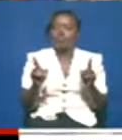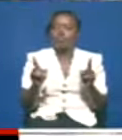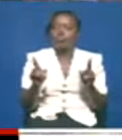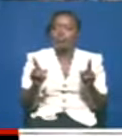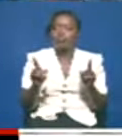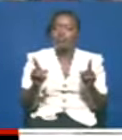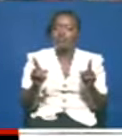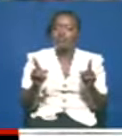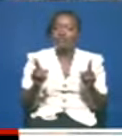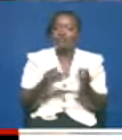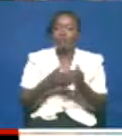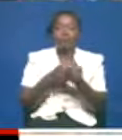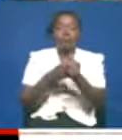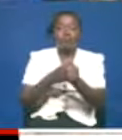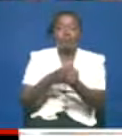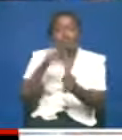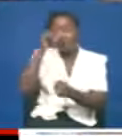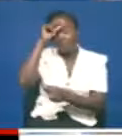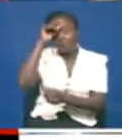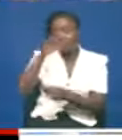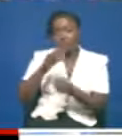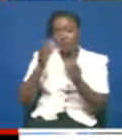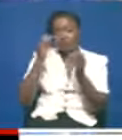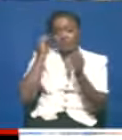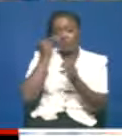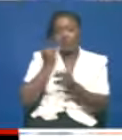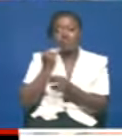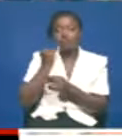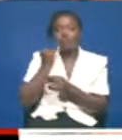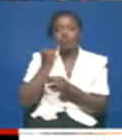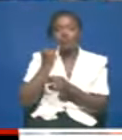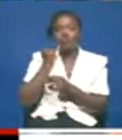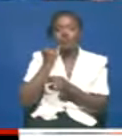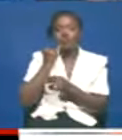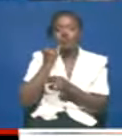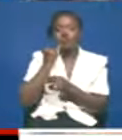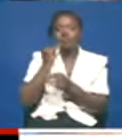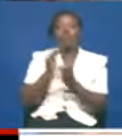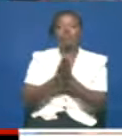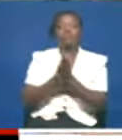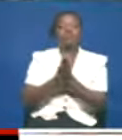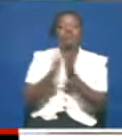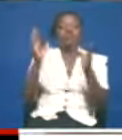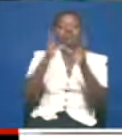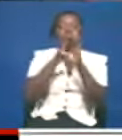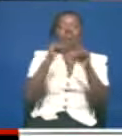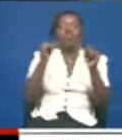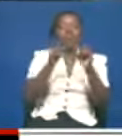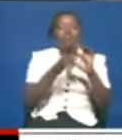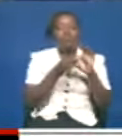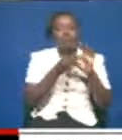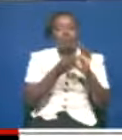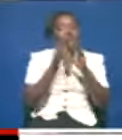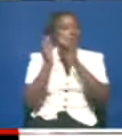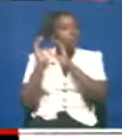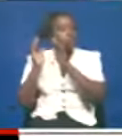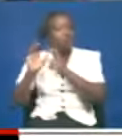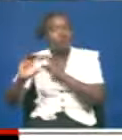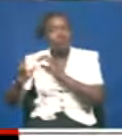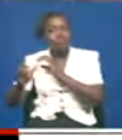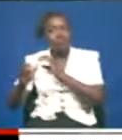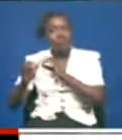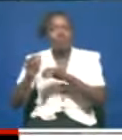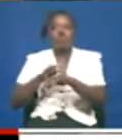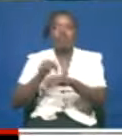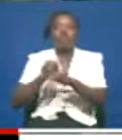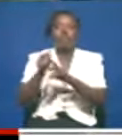Led by Mombasa Governor Hassan Joho, the leaders took the Azimio presidential campaign in Kilifi County with calls to